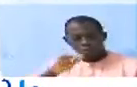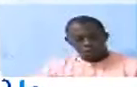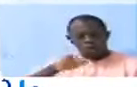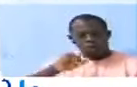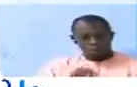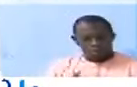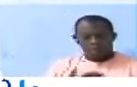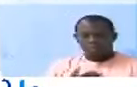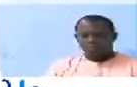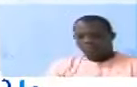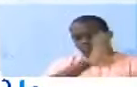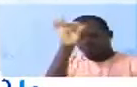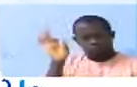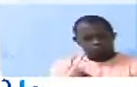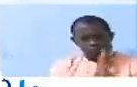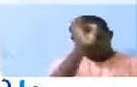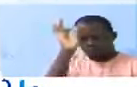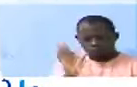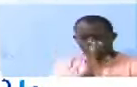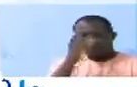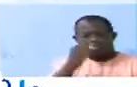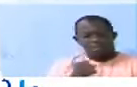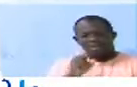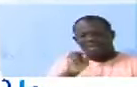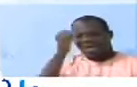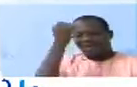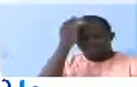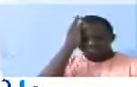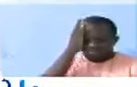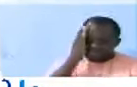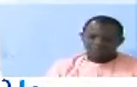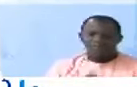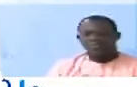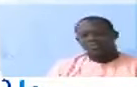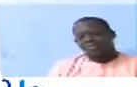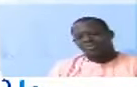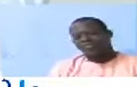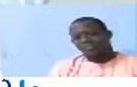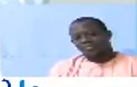well, it will be really, really devastating.